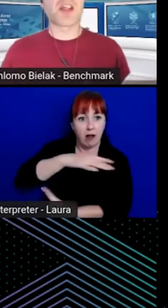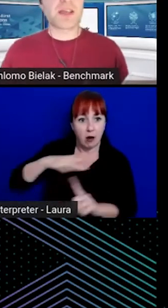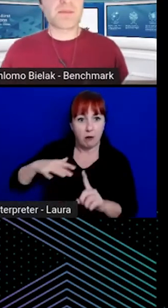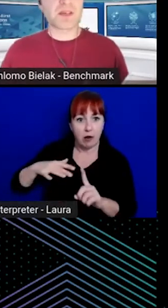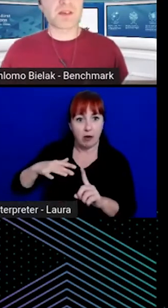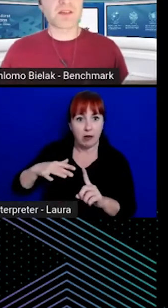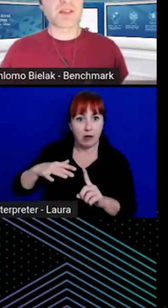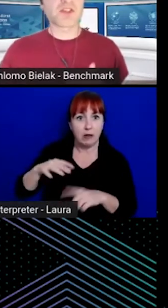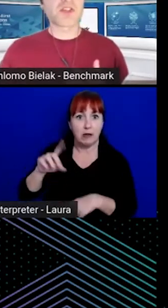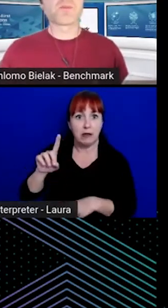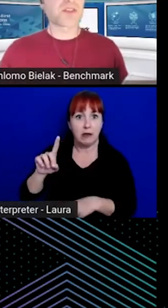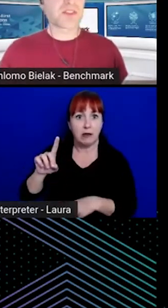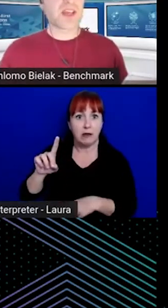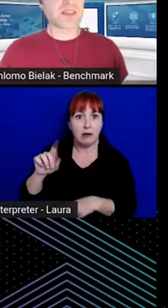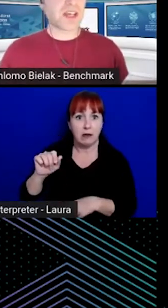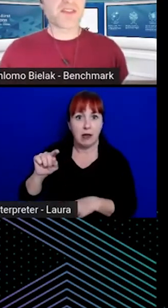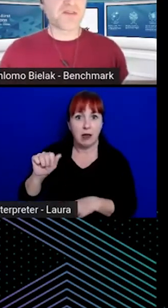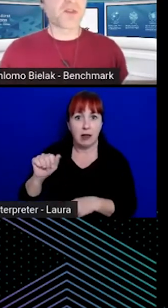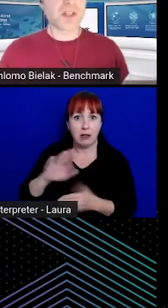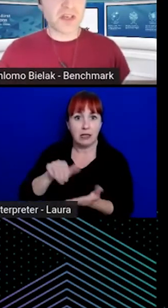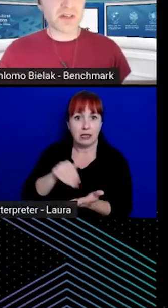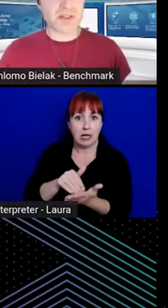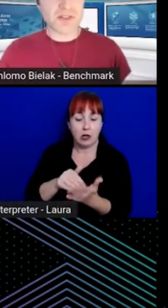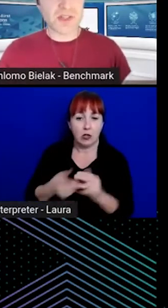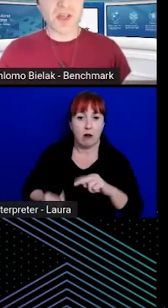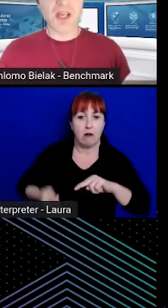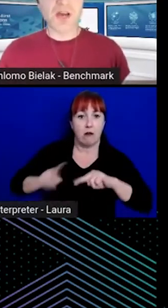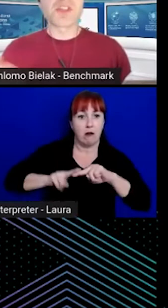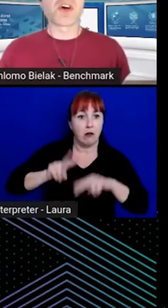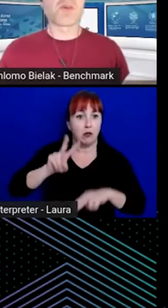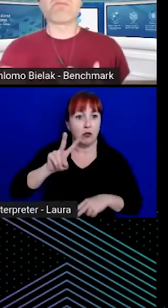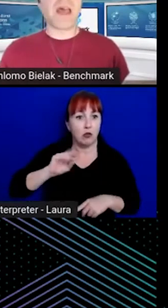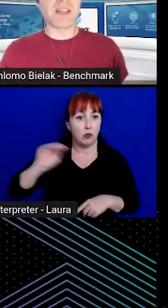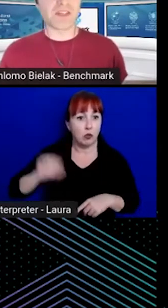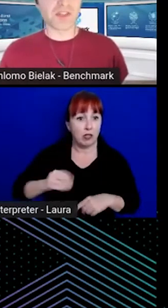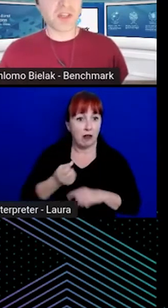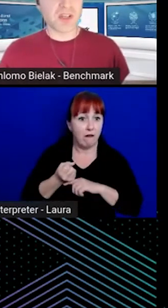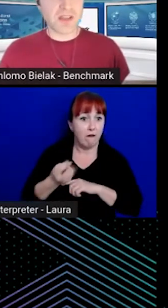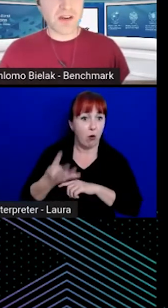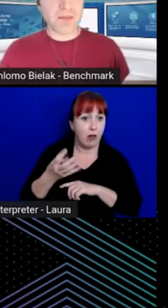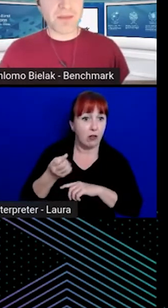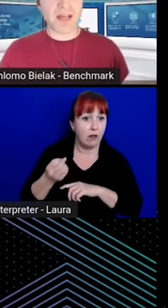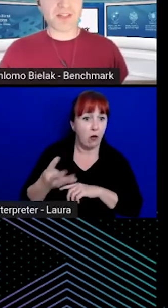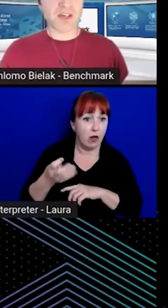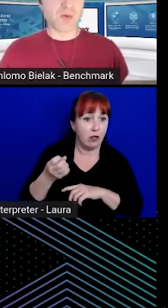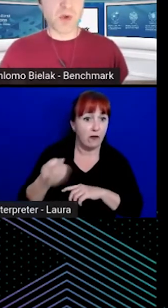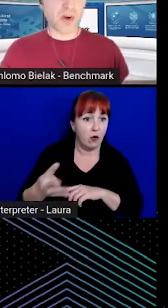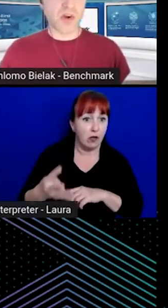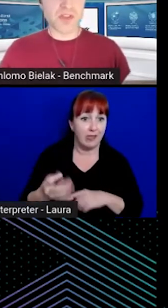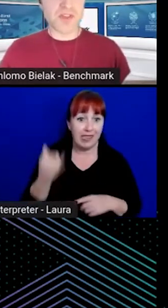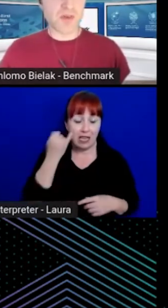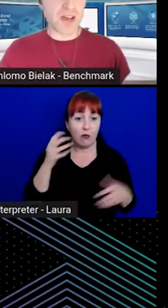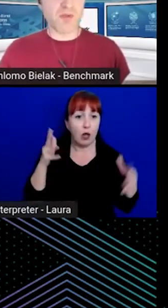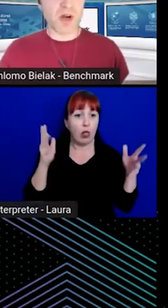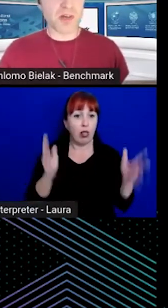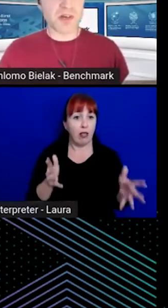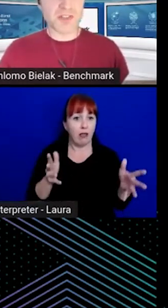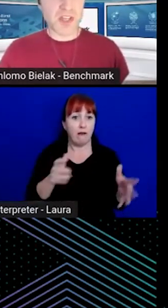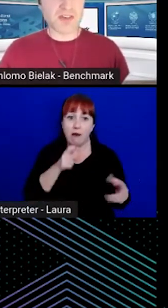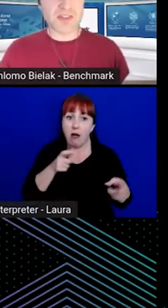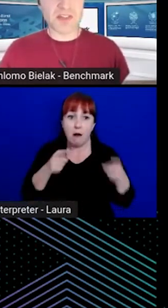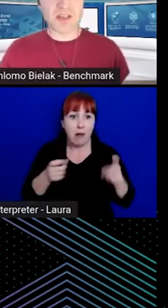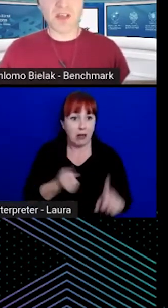are climbing 2% every 4 years, and we don't manage their impact, we're going to have